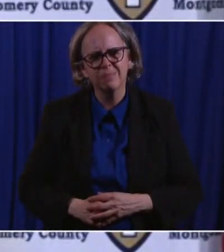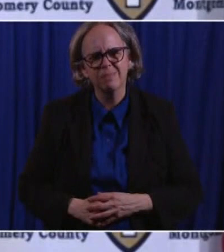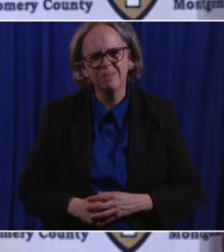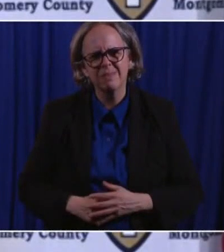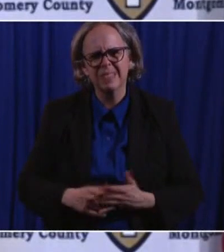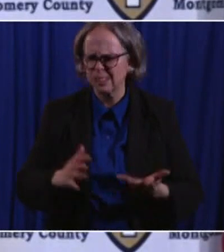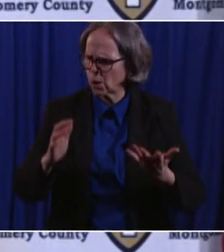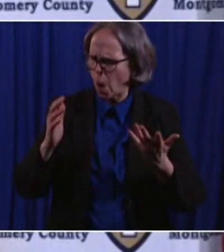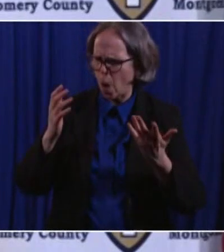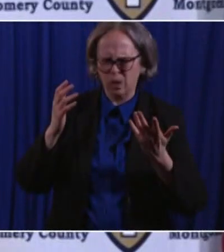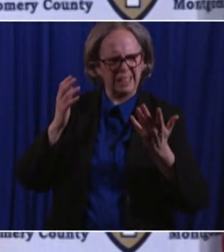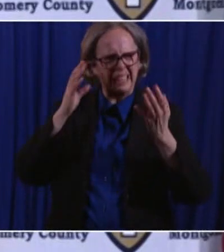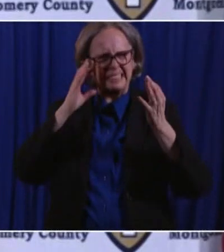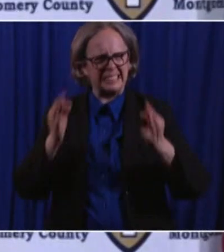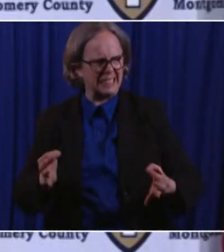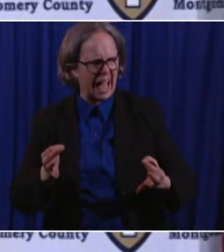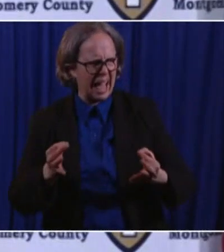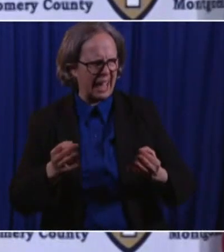beginning